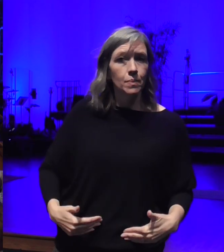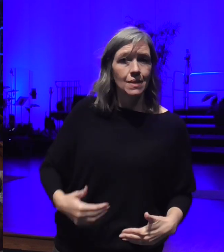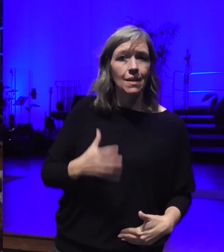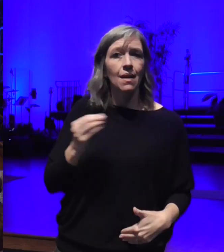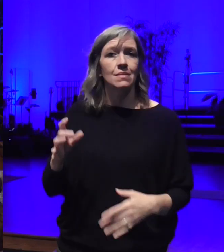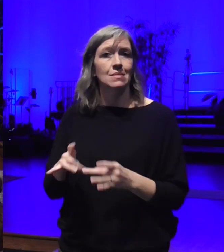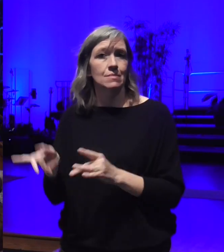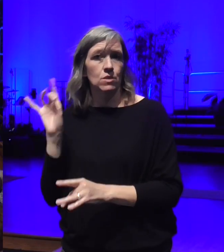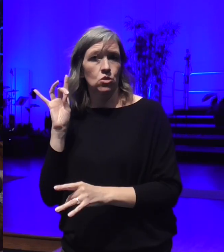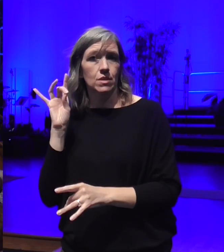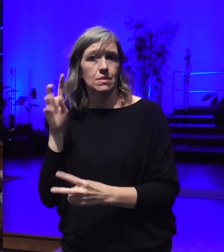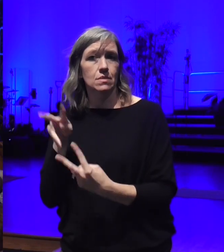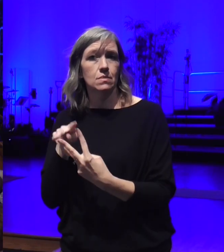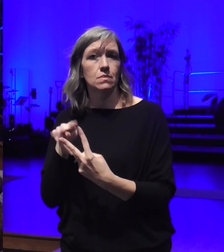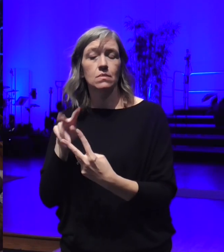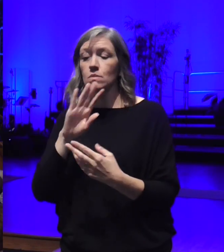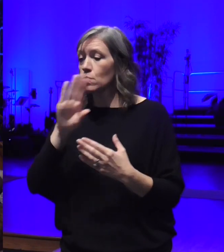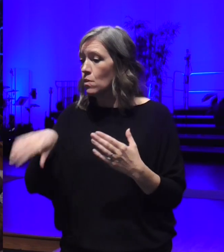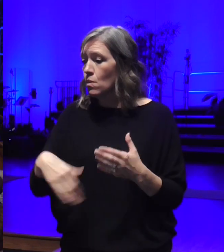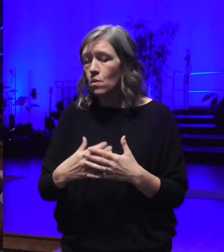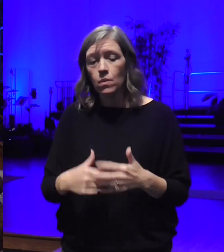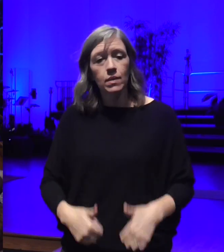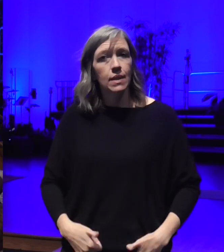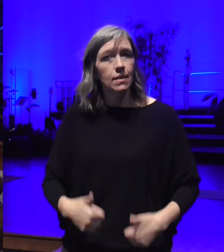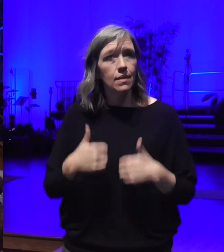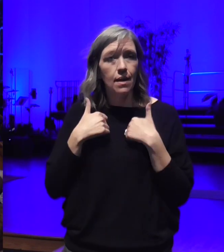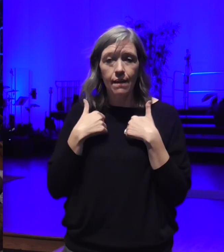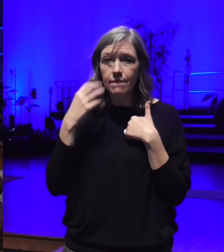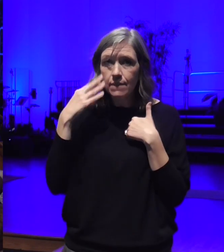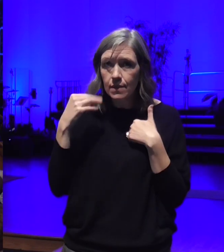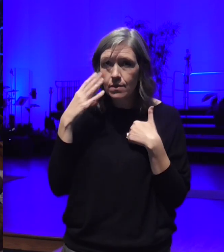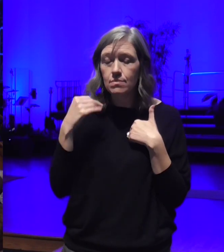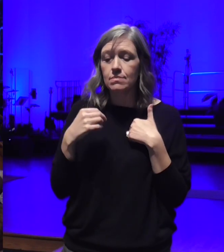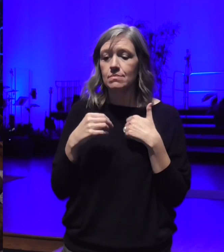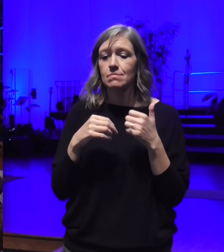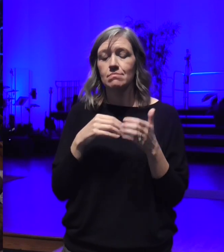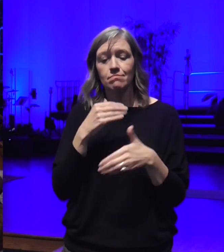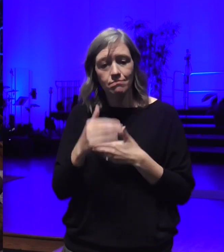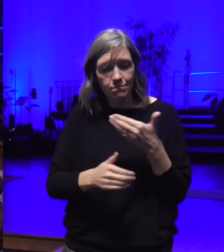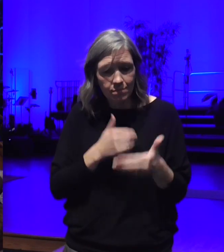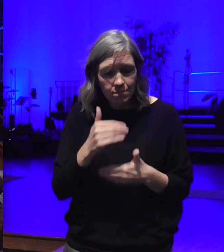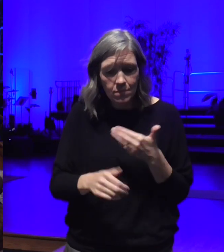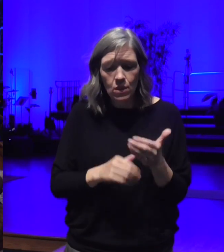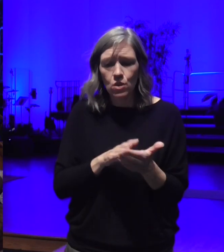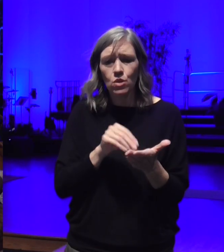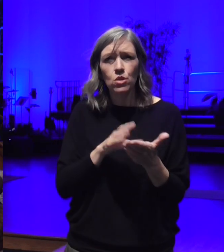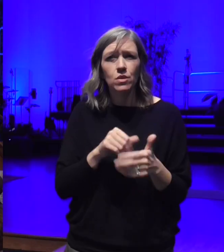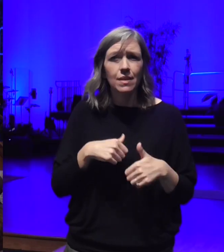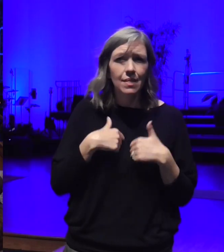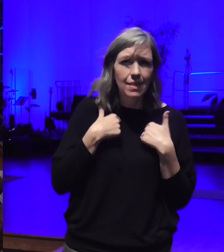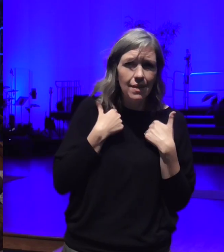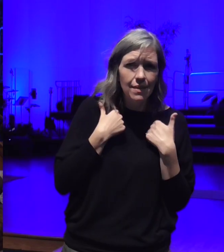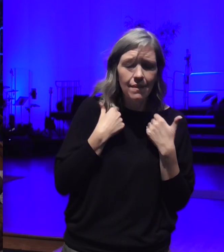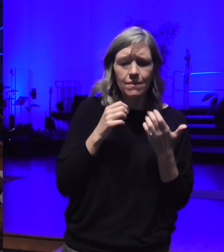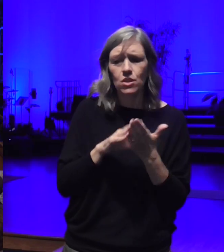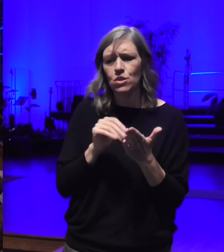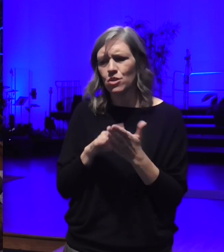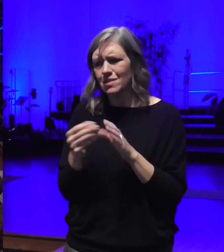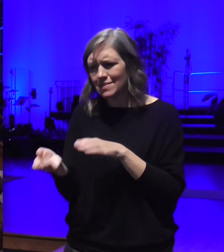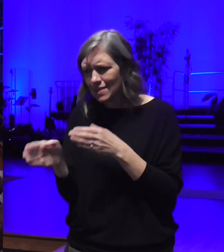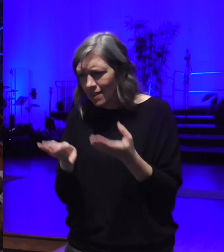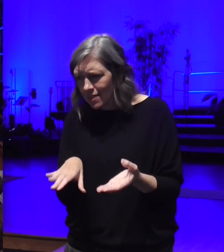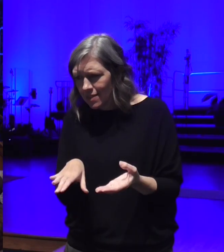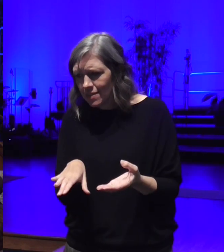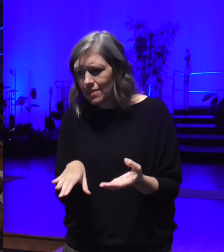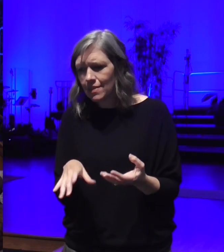That our whole life is indeed this process of learning to live, learning to die. This whole process of integrating